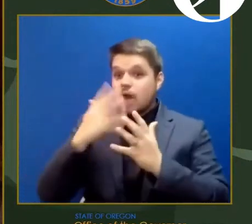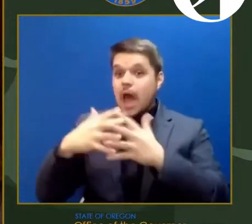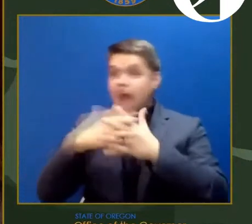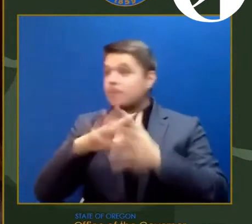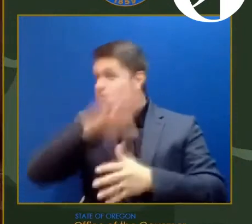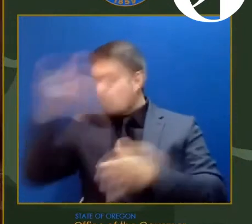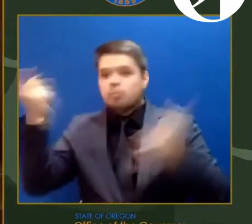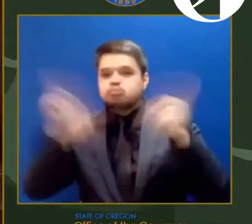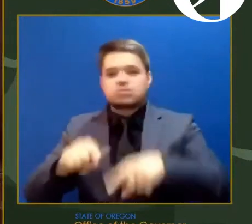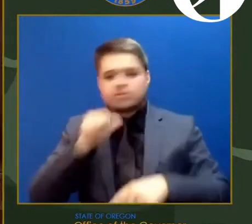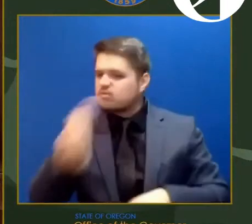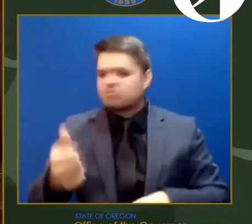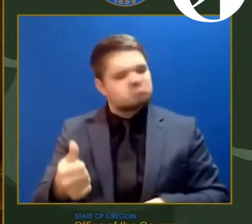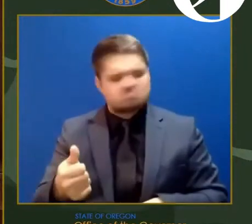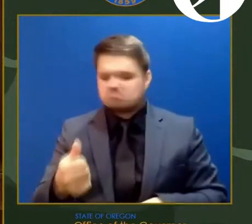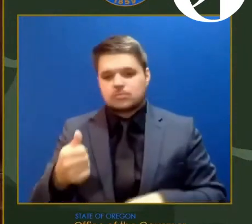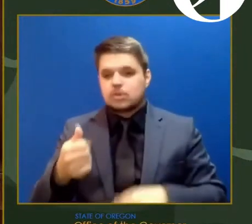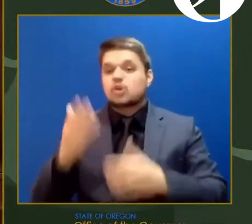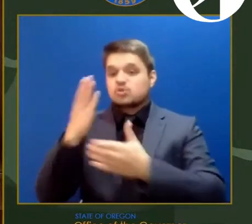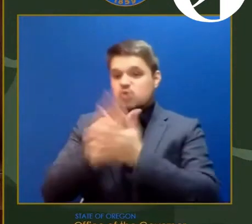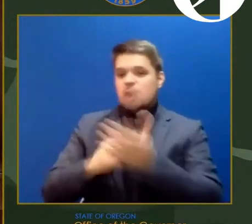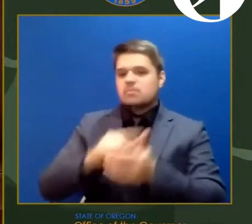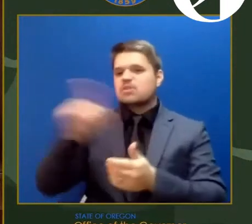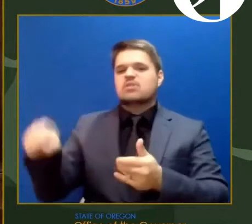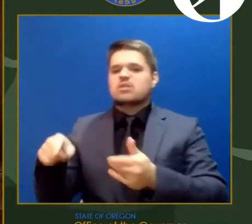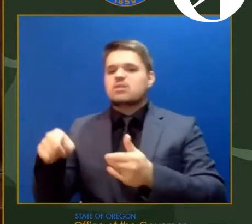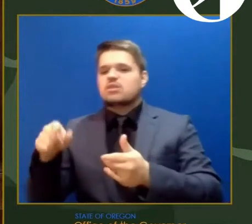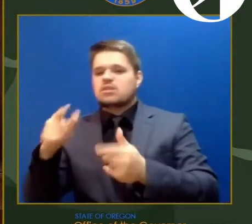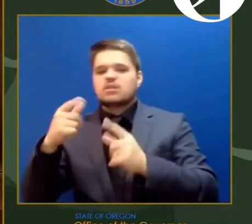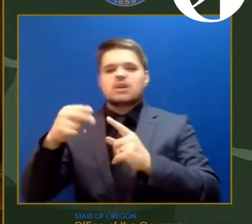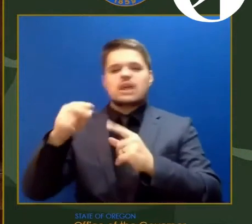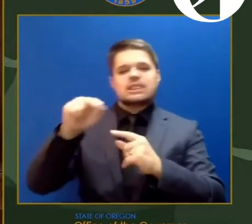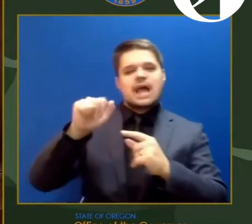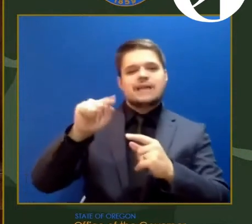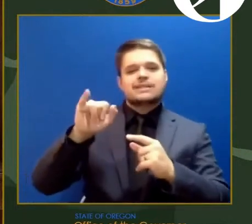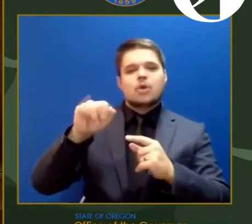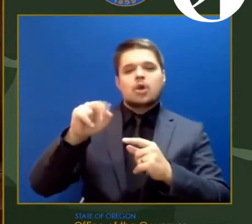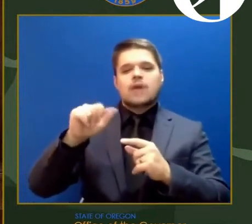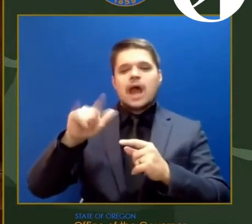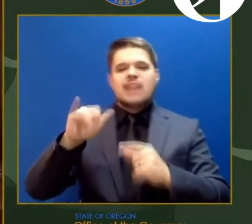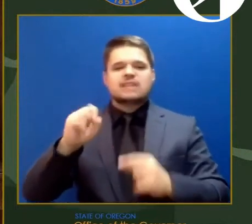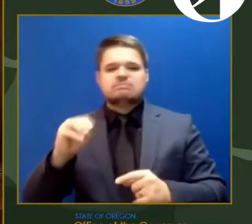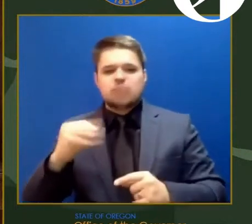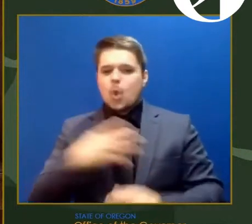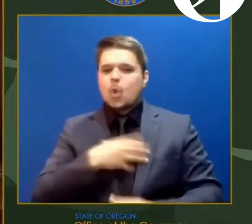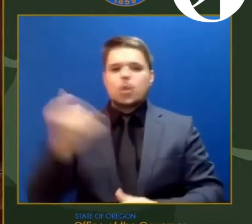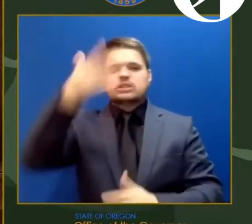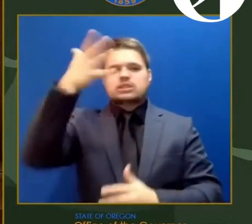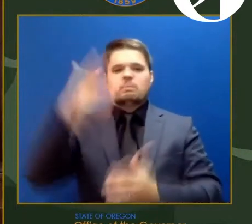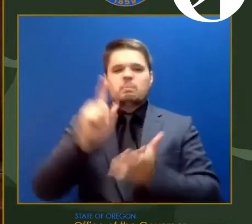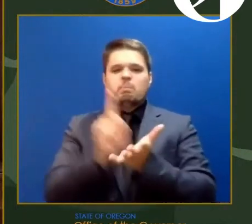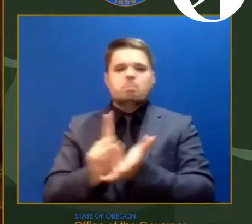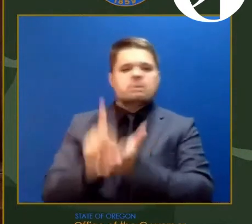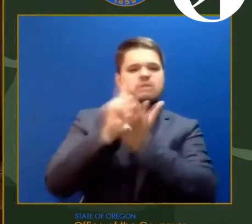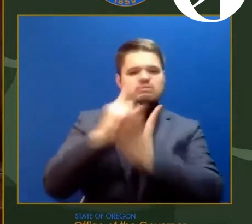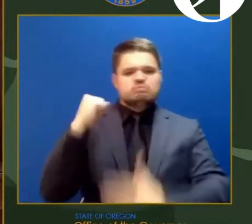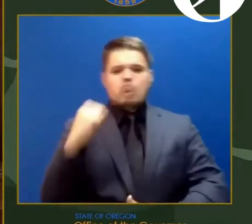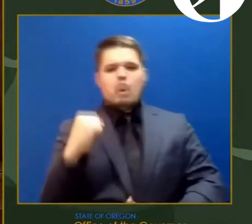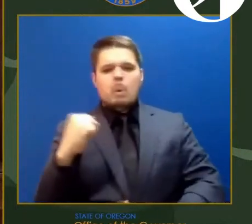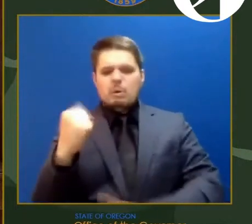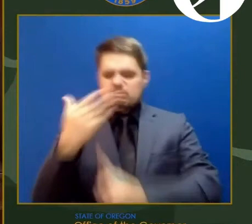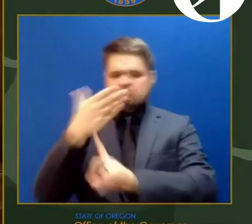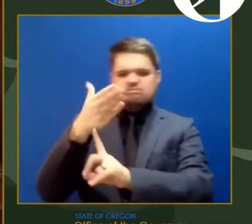white supremacy veiled as patriotism. We have also seen these hatreds expressed in our communities here at